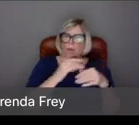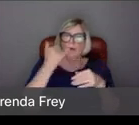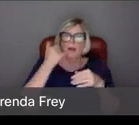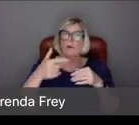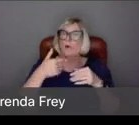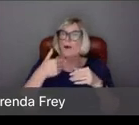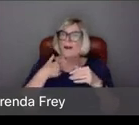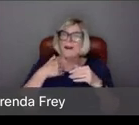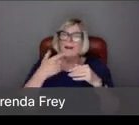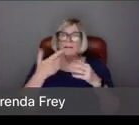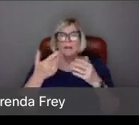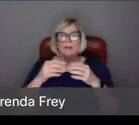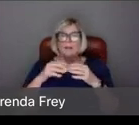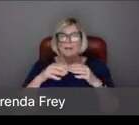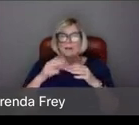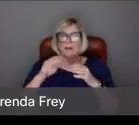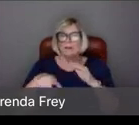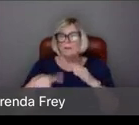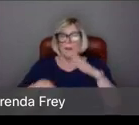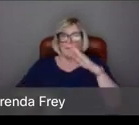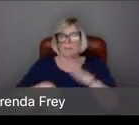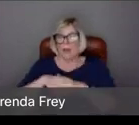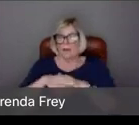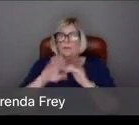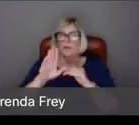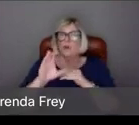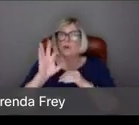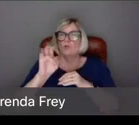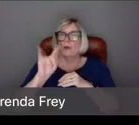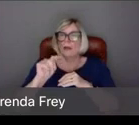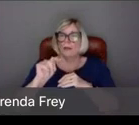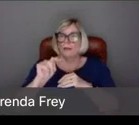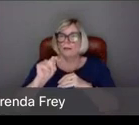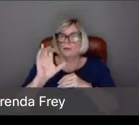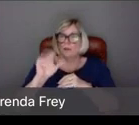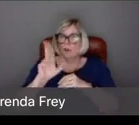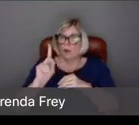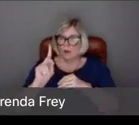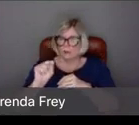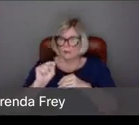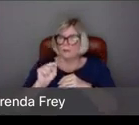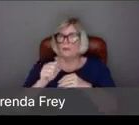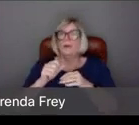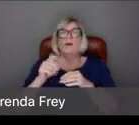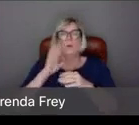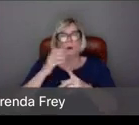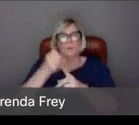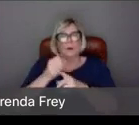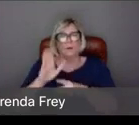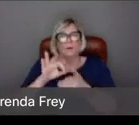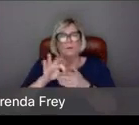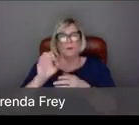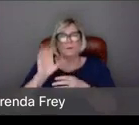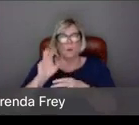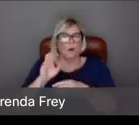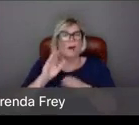more negative impact on your score for this category than if you only were using maybe 15 to 20%